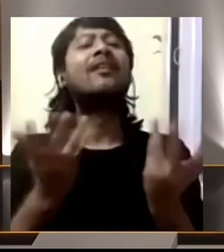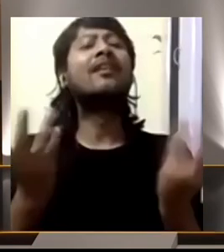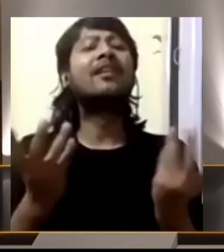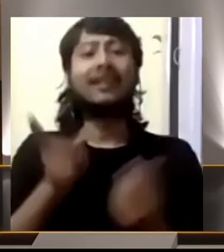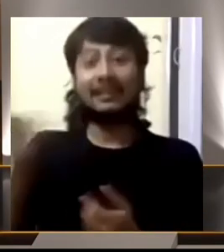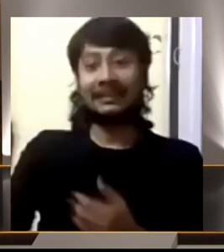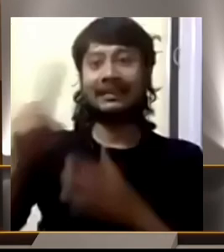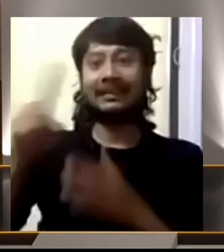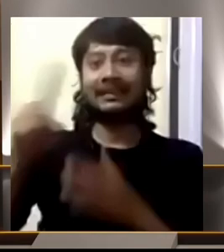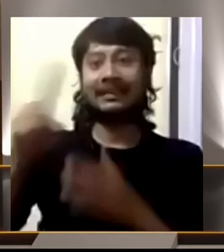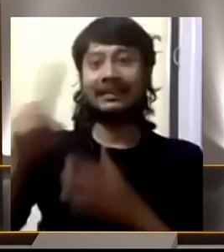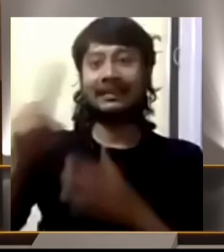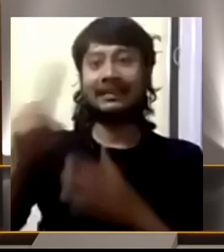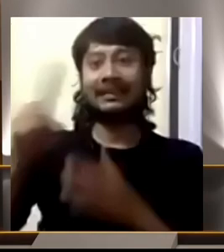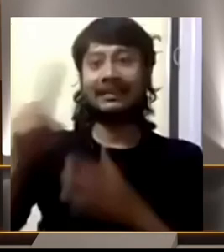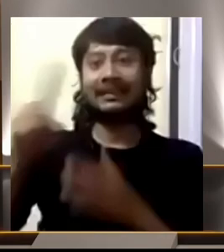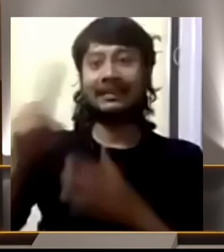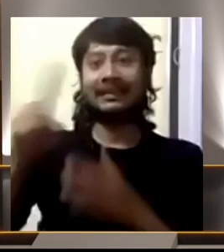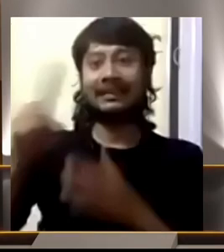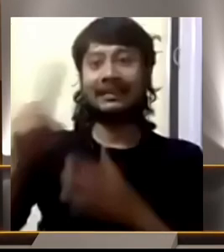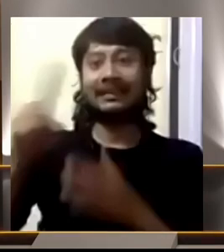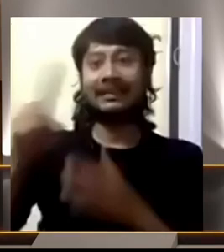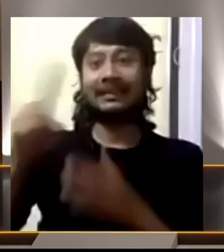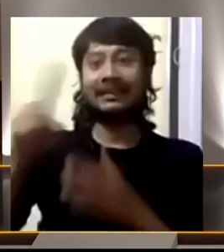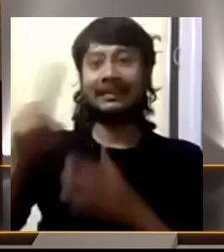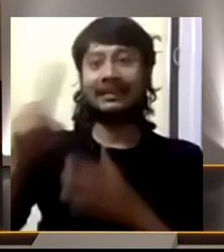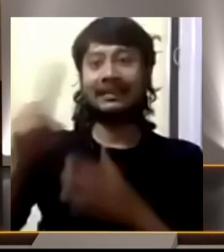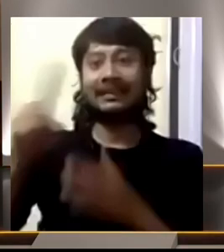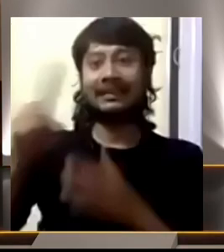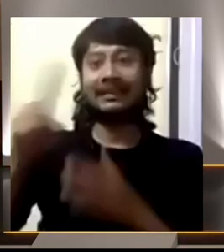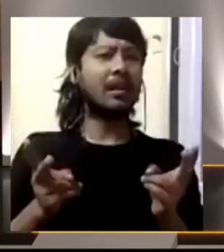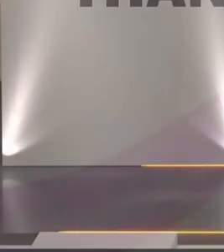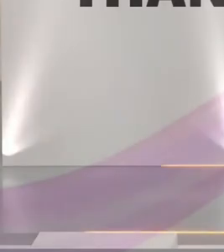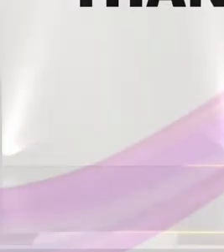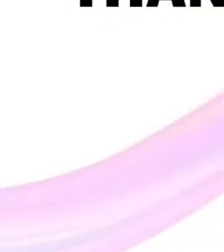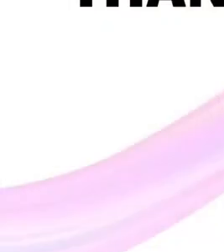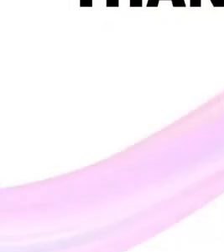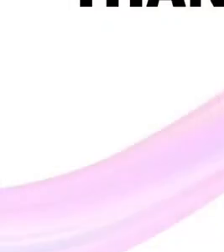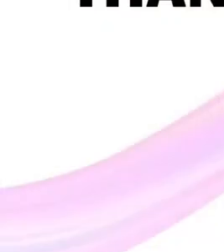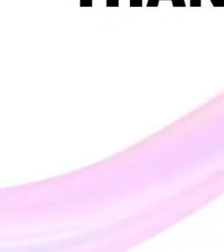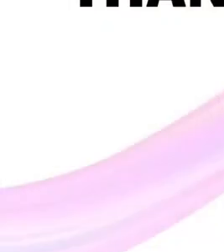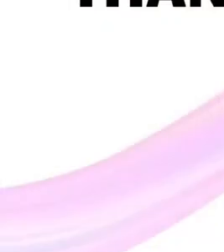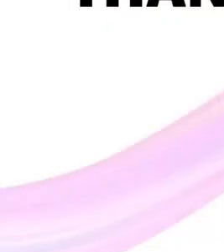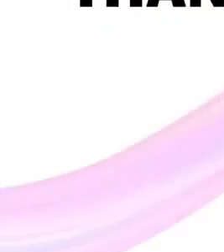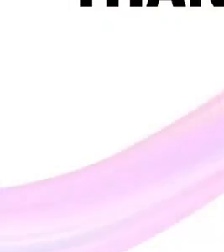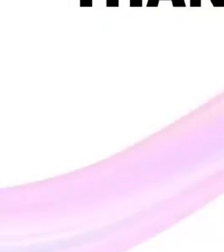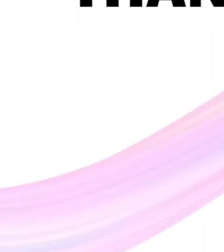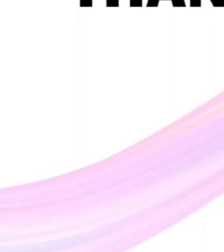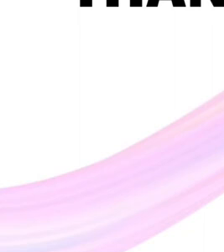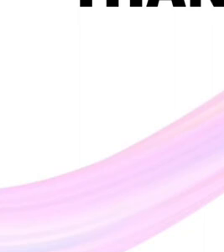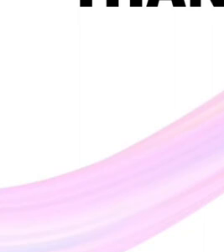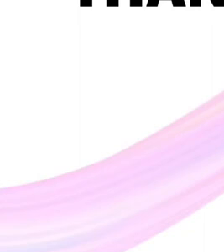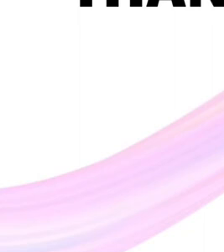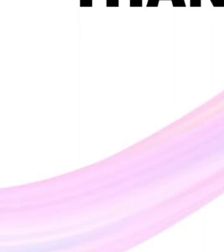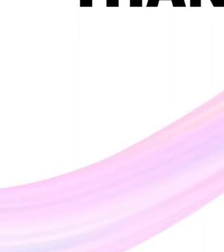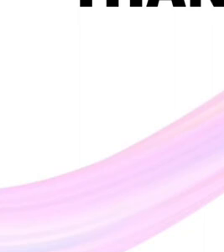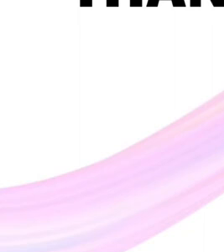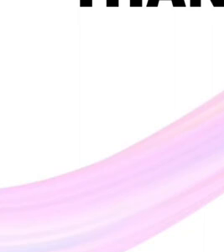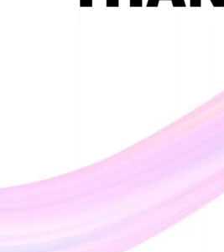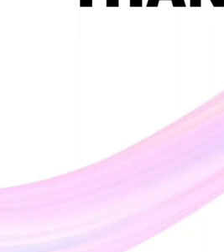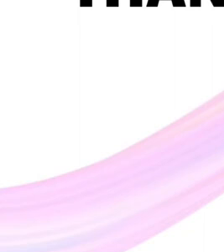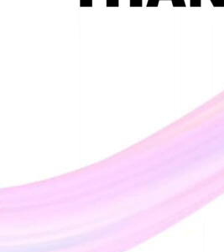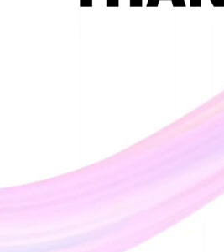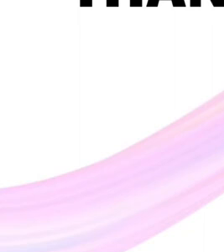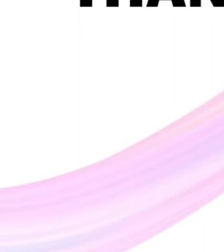are better when we go despacito. It's better for us as humans, as individuals, and on a societal